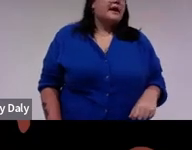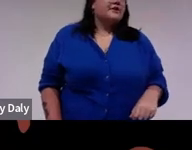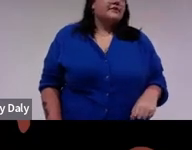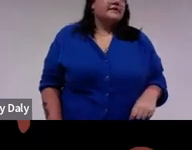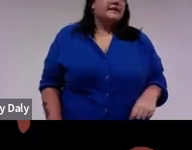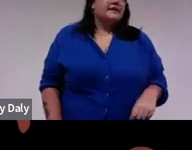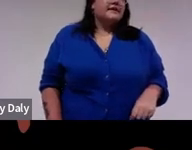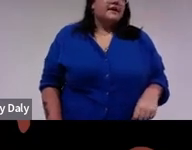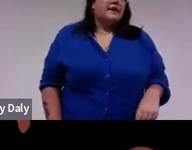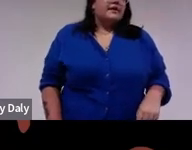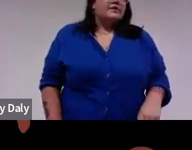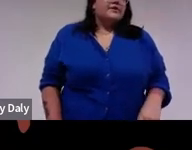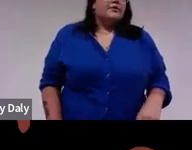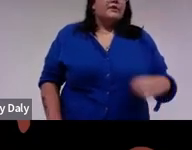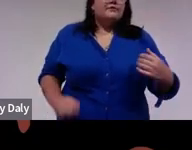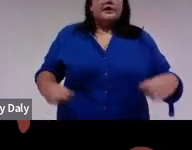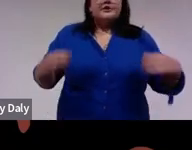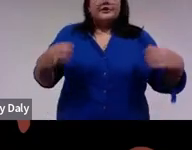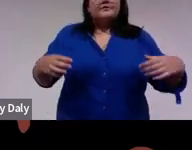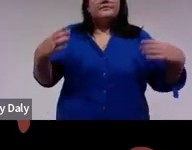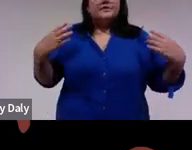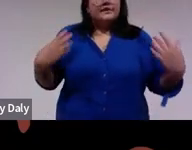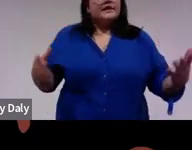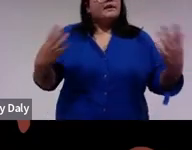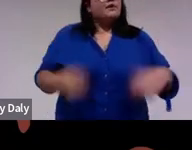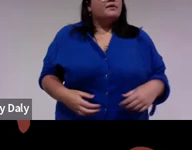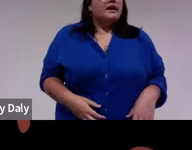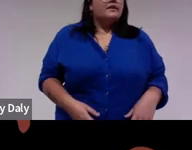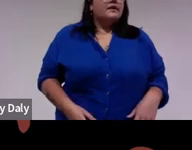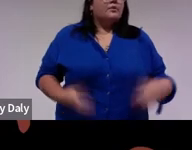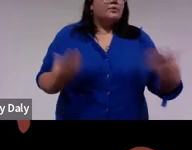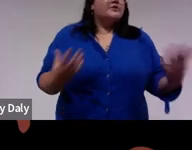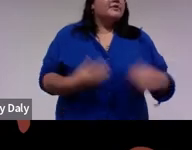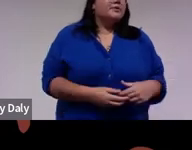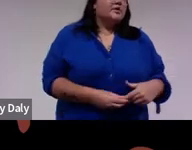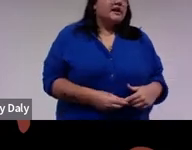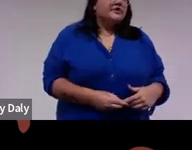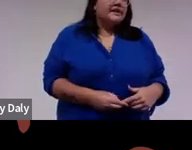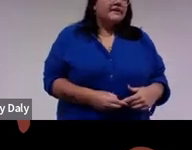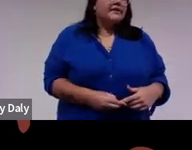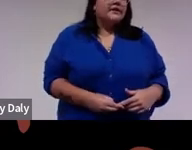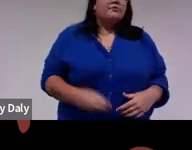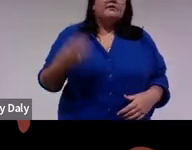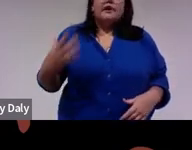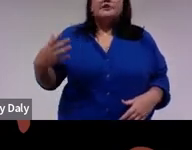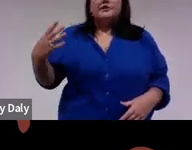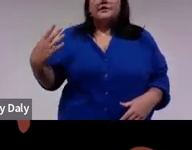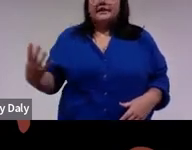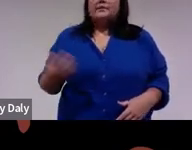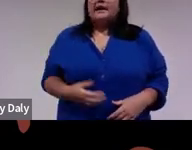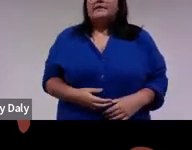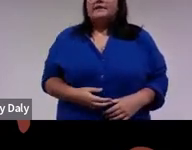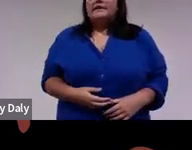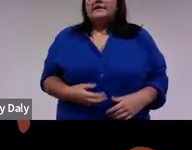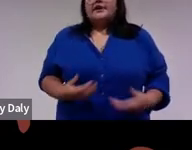aspirations and our passions. So we invite you to think about where we are on Wurundjeri Woiwurrung country. We invite you to